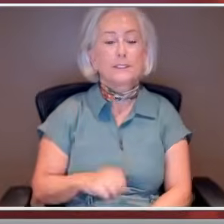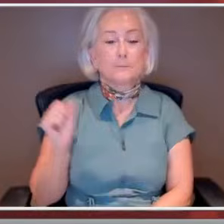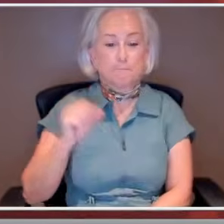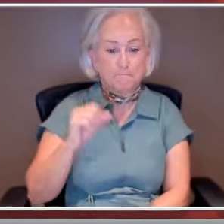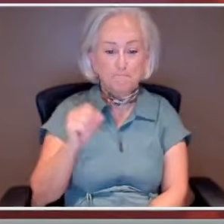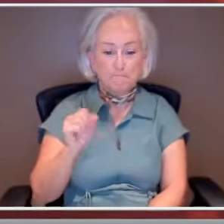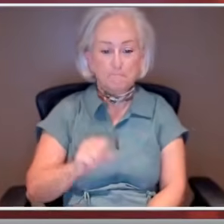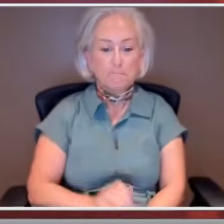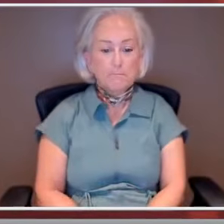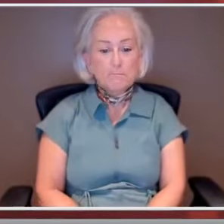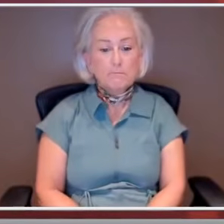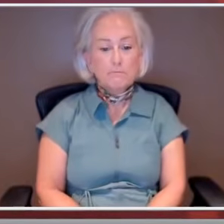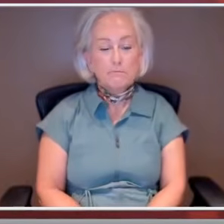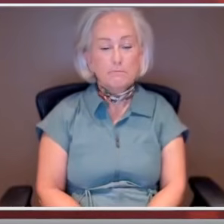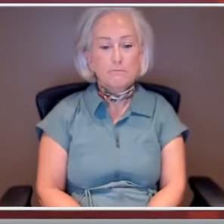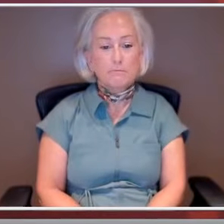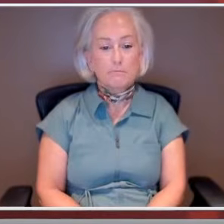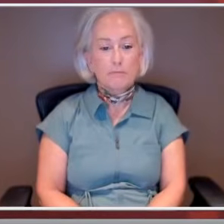And